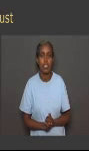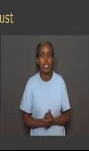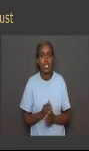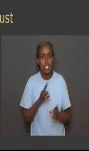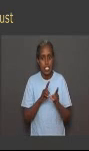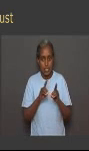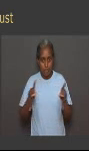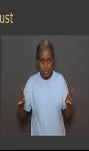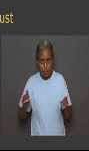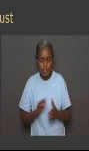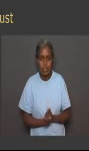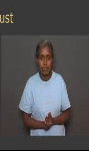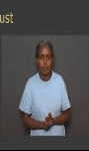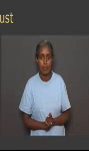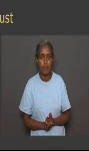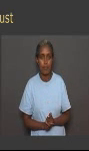displacement,